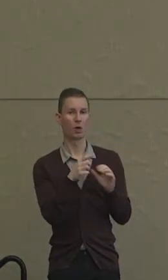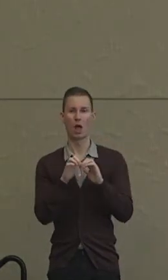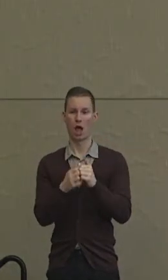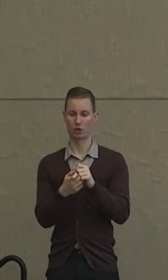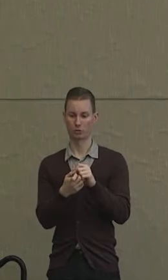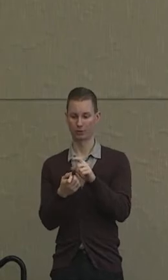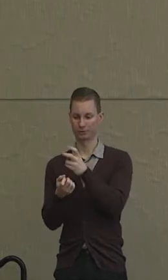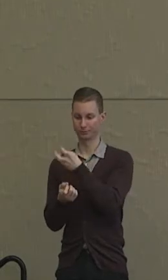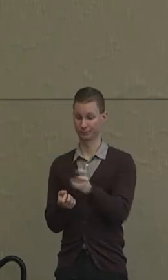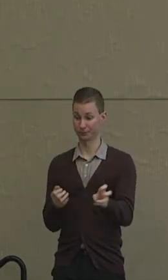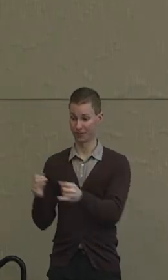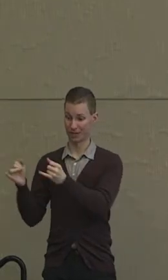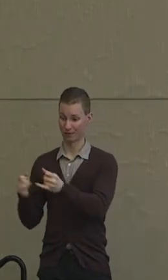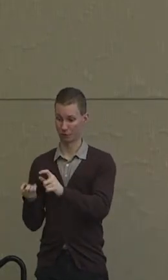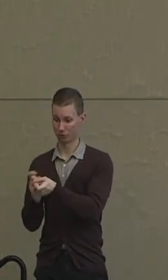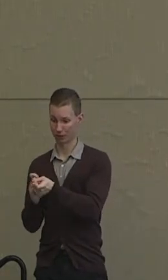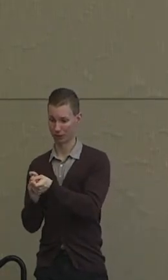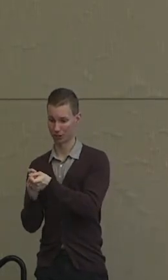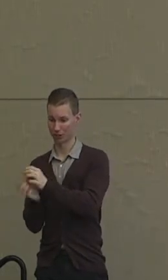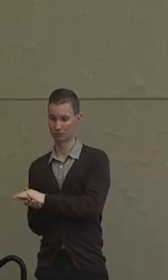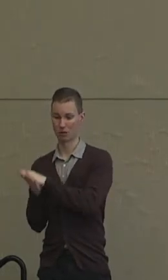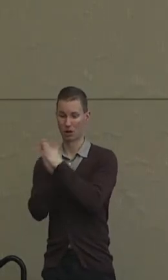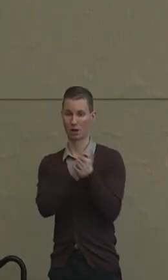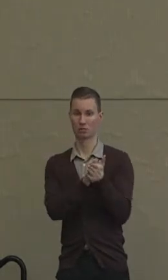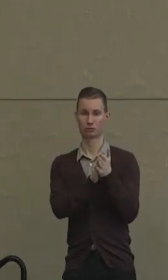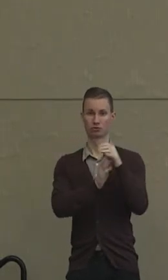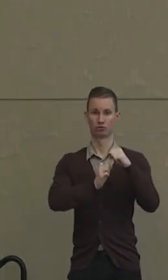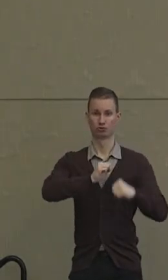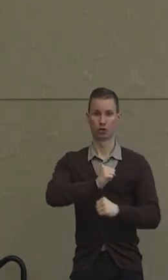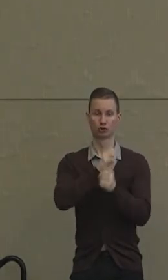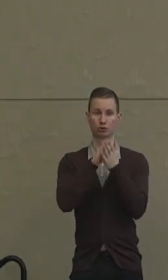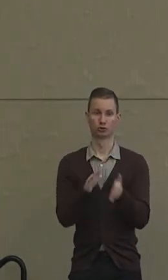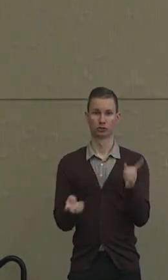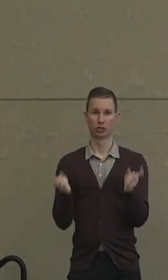And is Me Too the best way for that to happen?